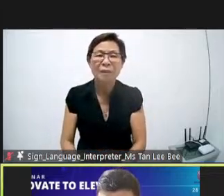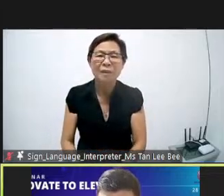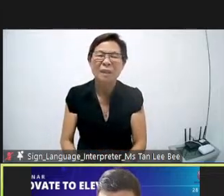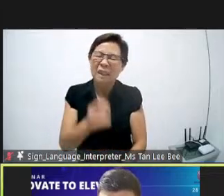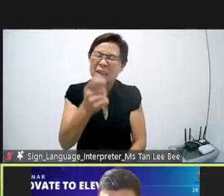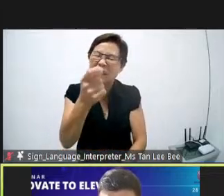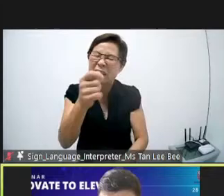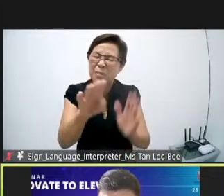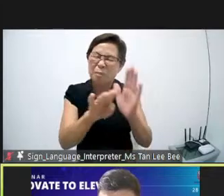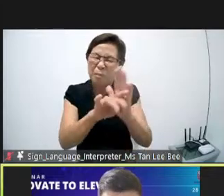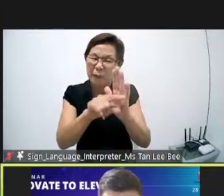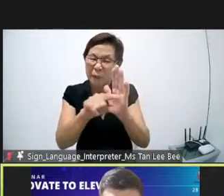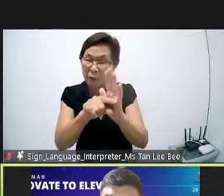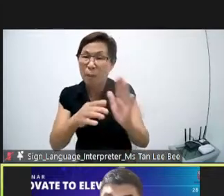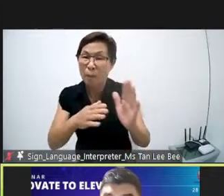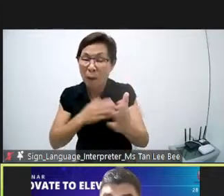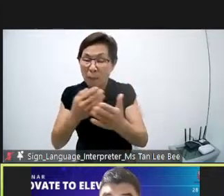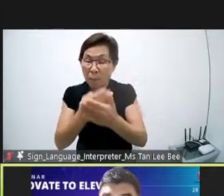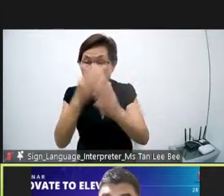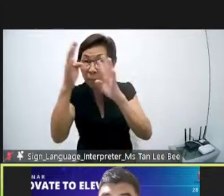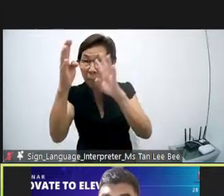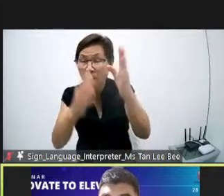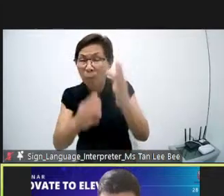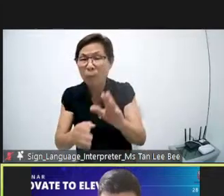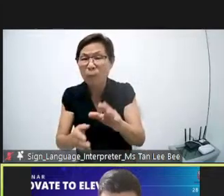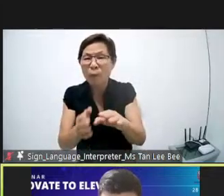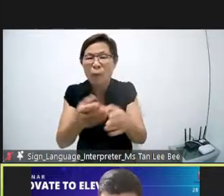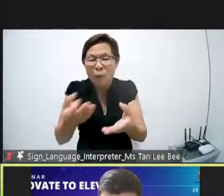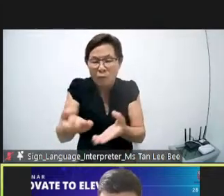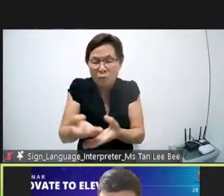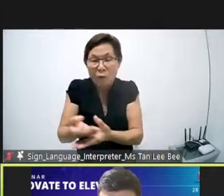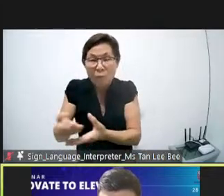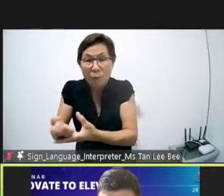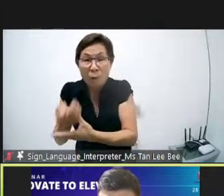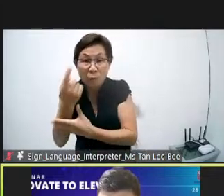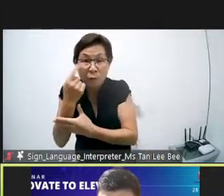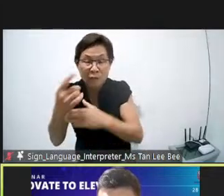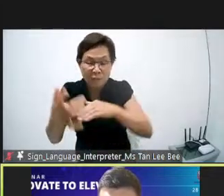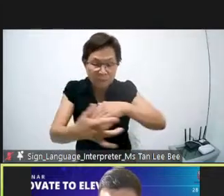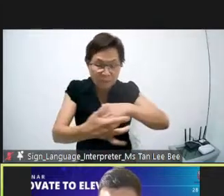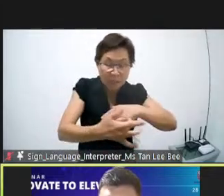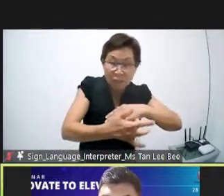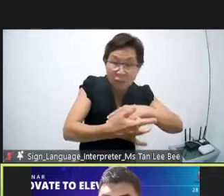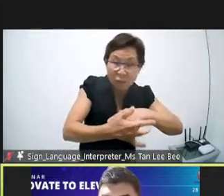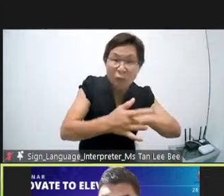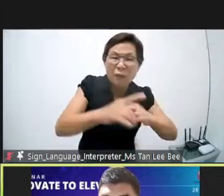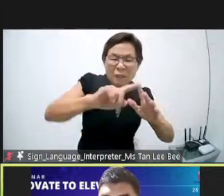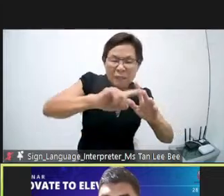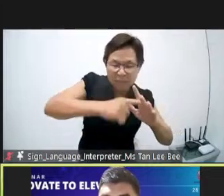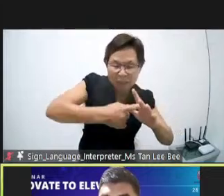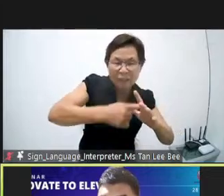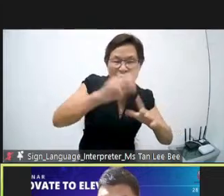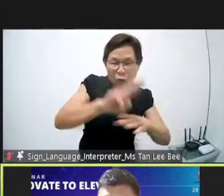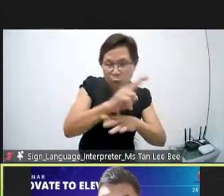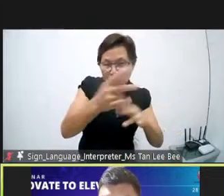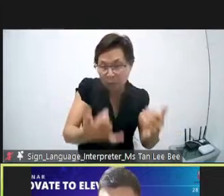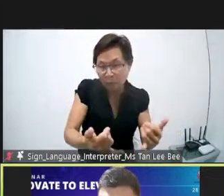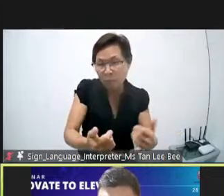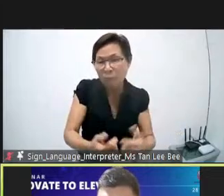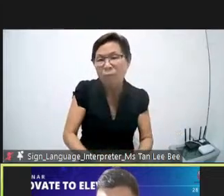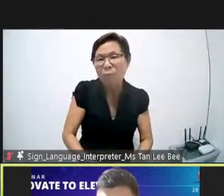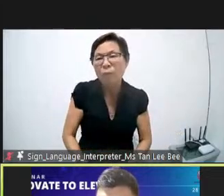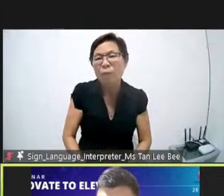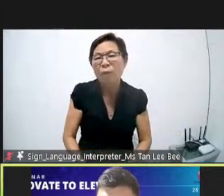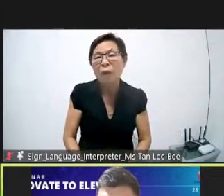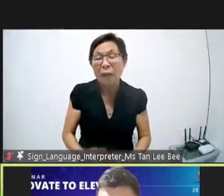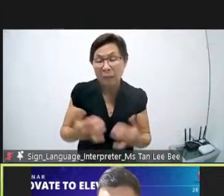and rationale. My innovation was compelled by the reason that the technologies being used today or presently is